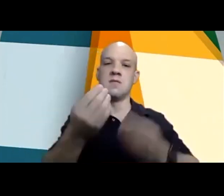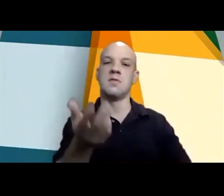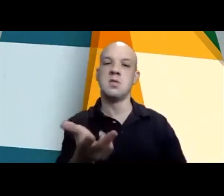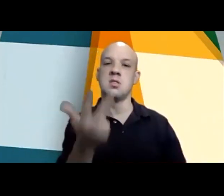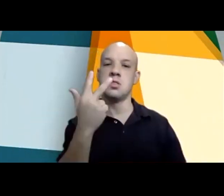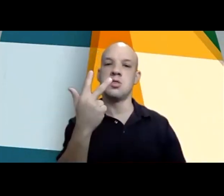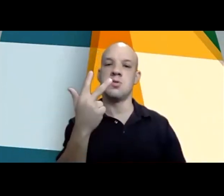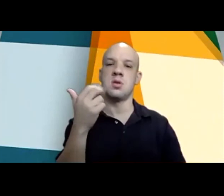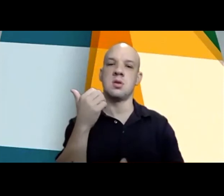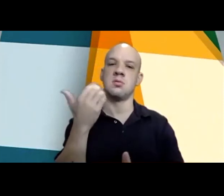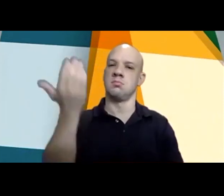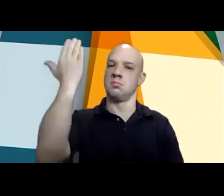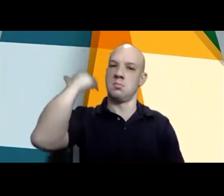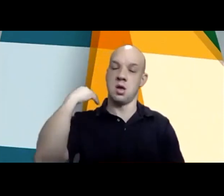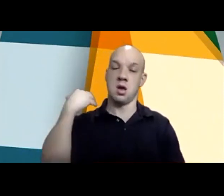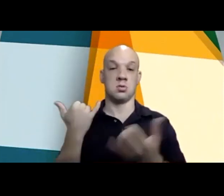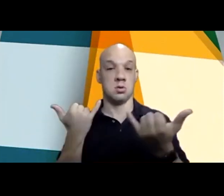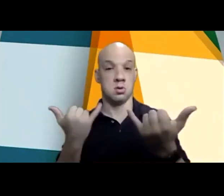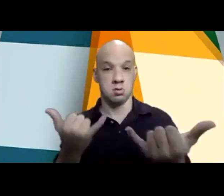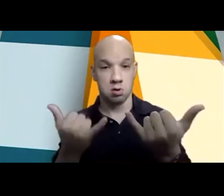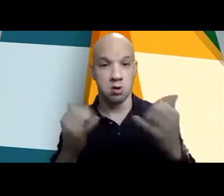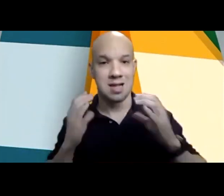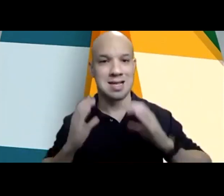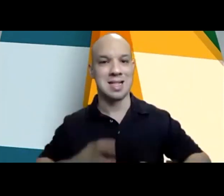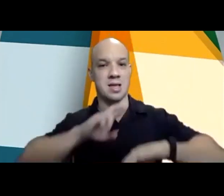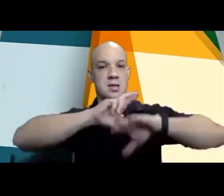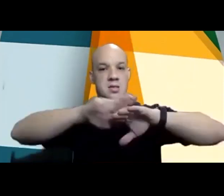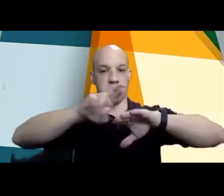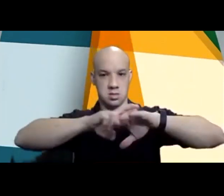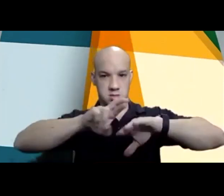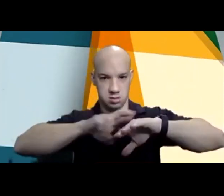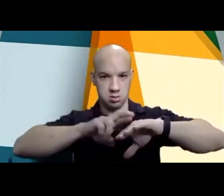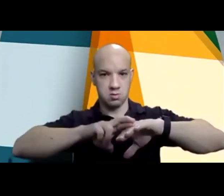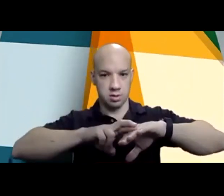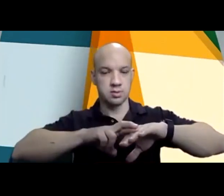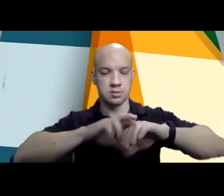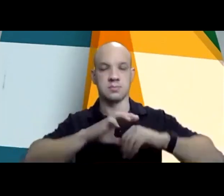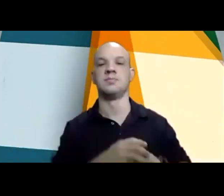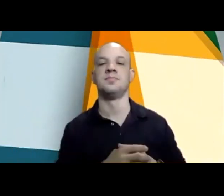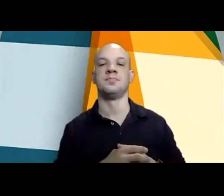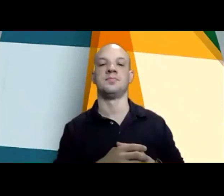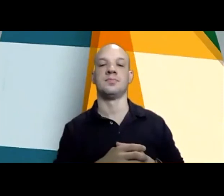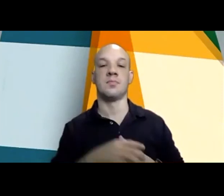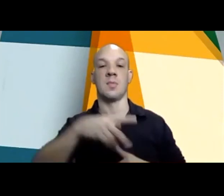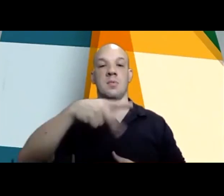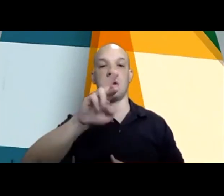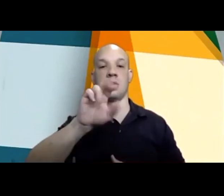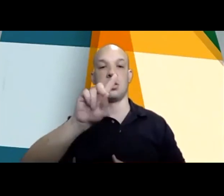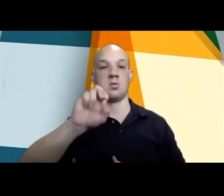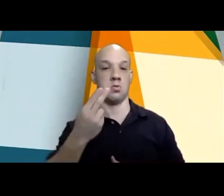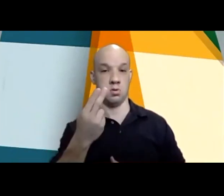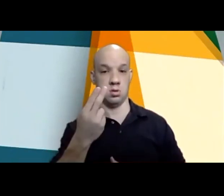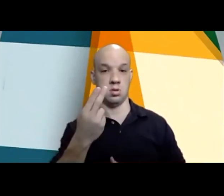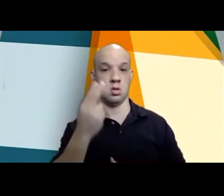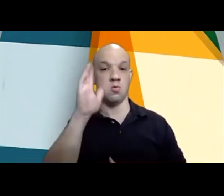past or current client reference for IT consulting services. The PRDOH will